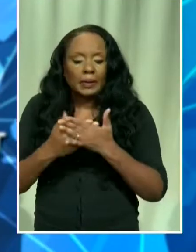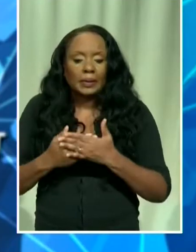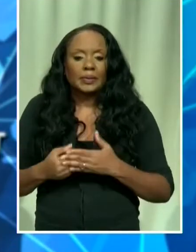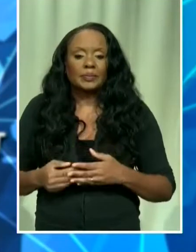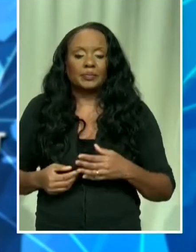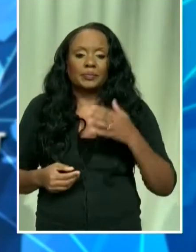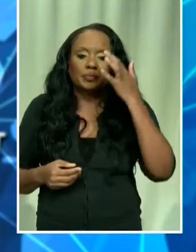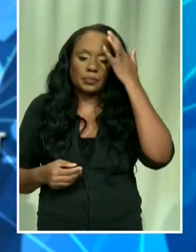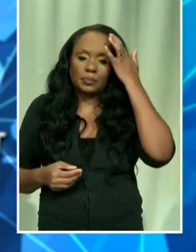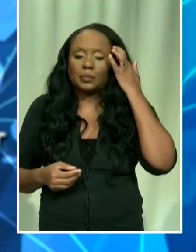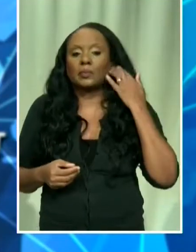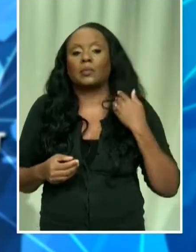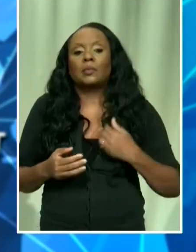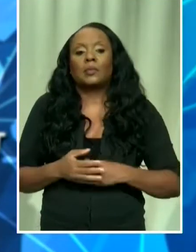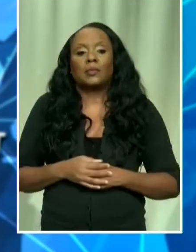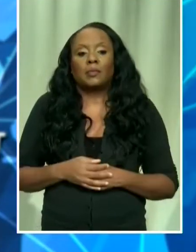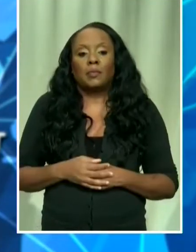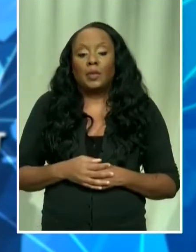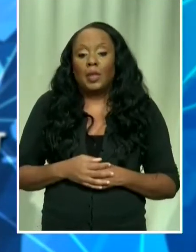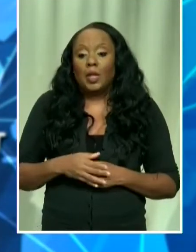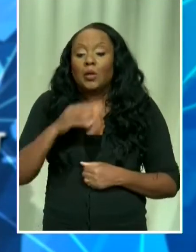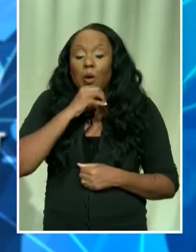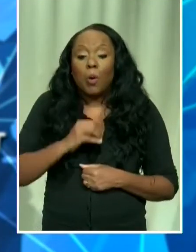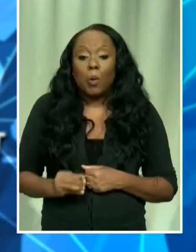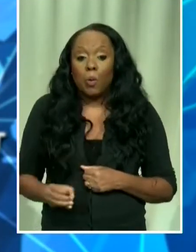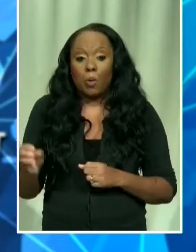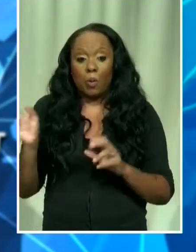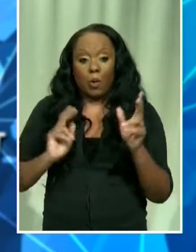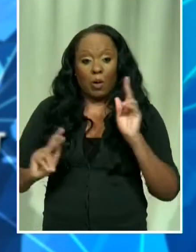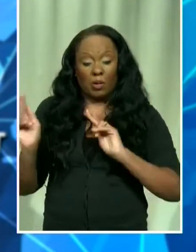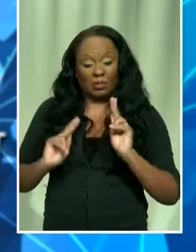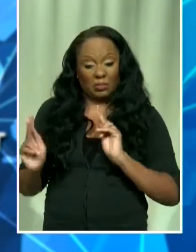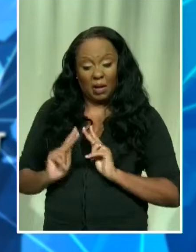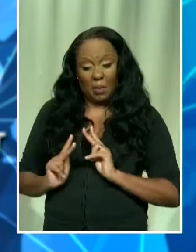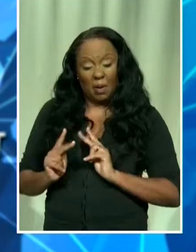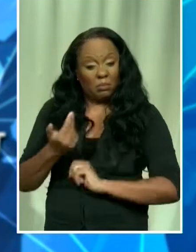Payne-Drakes says the Beccles Road facility's proximity to the coast is also a